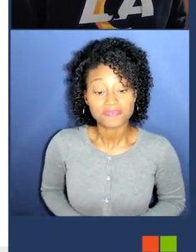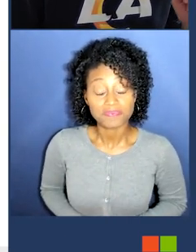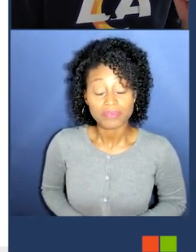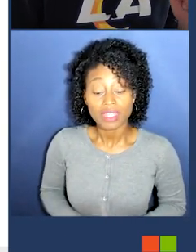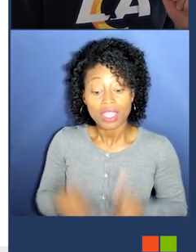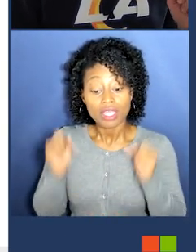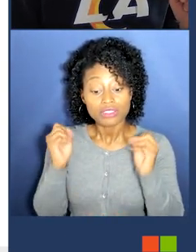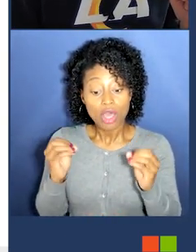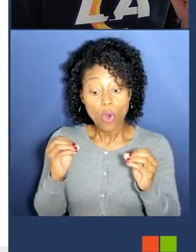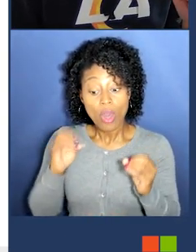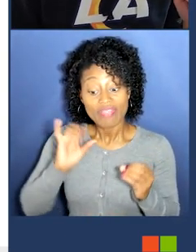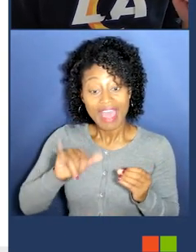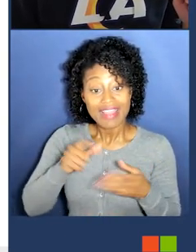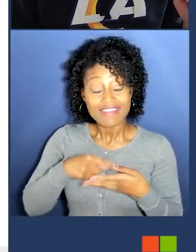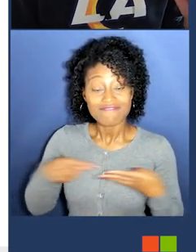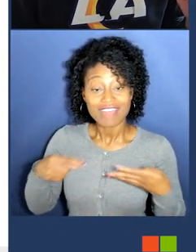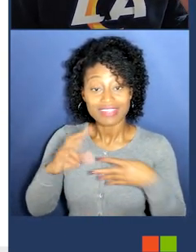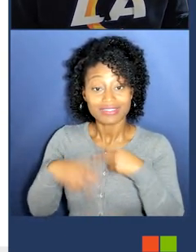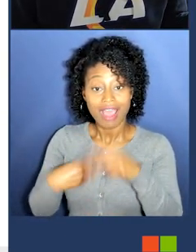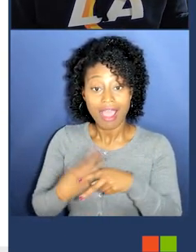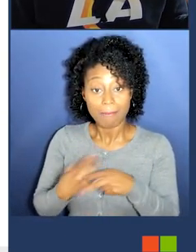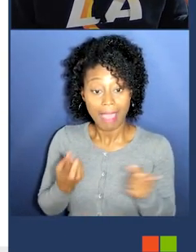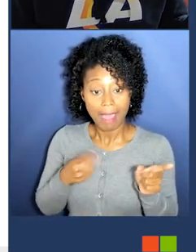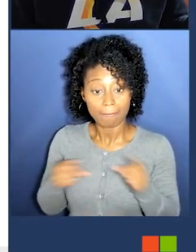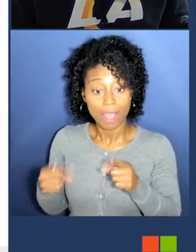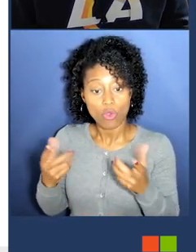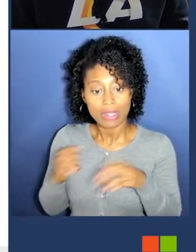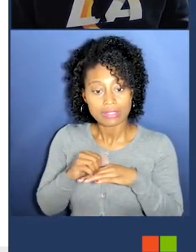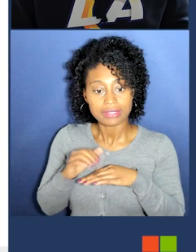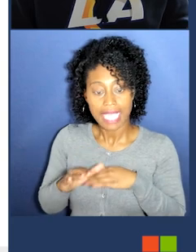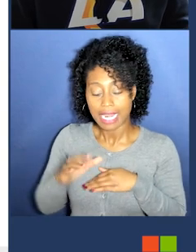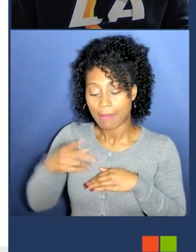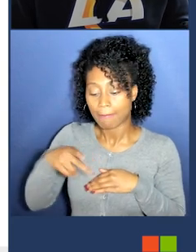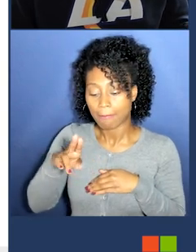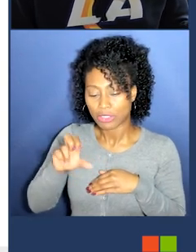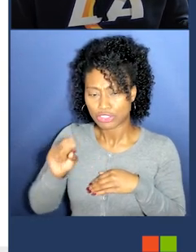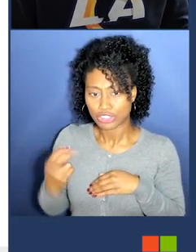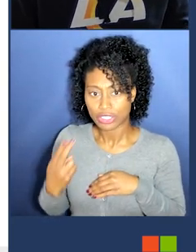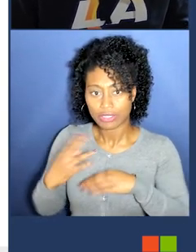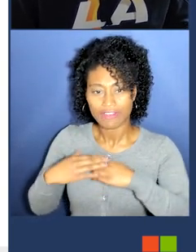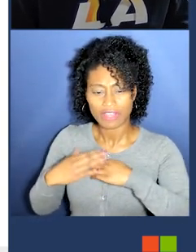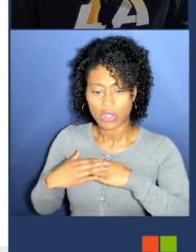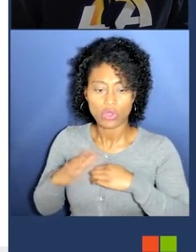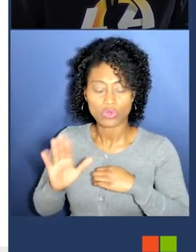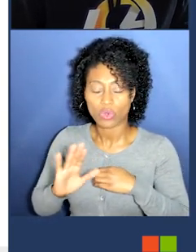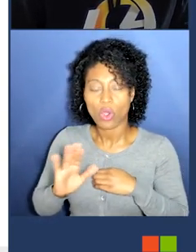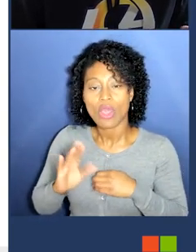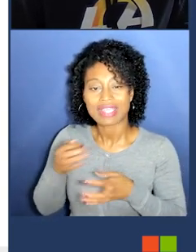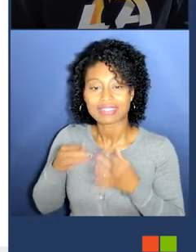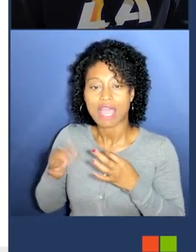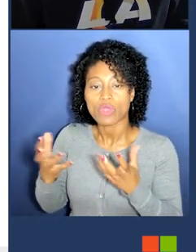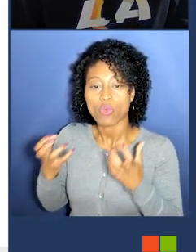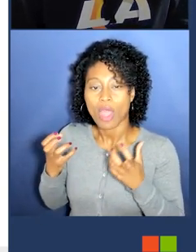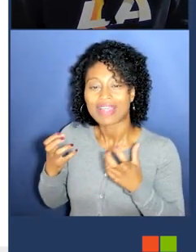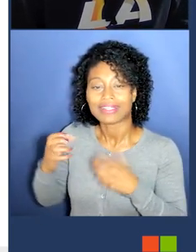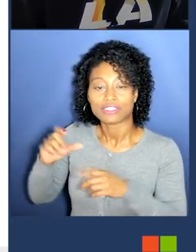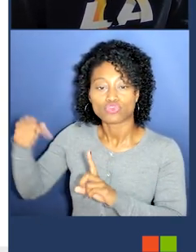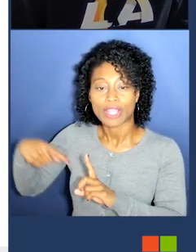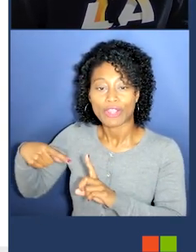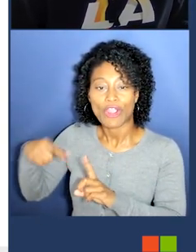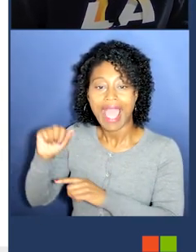type occurs, we want to not send a push notification, but create an Azure function or trigger an Azure